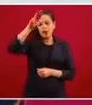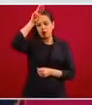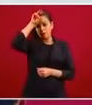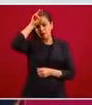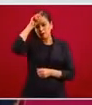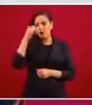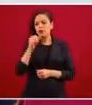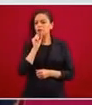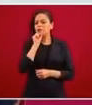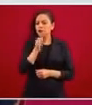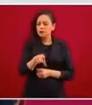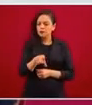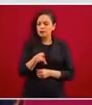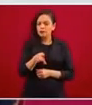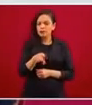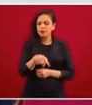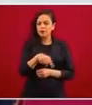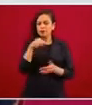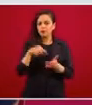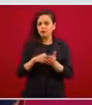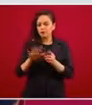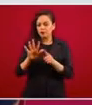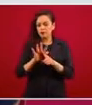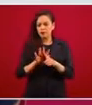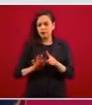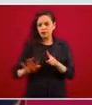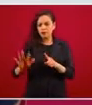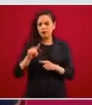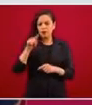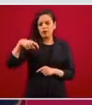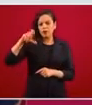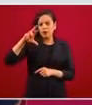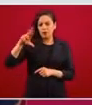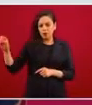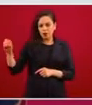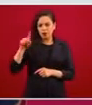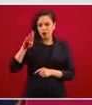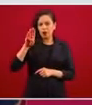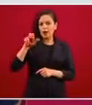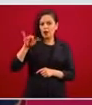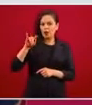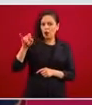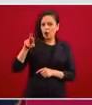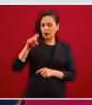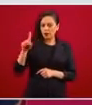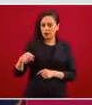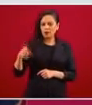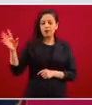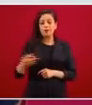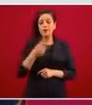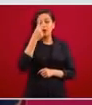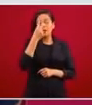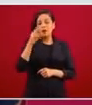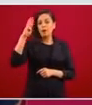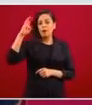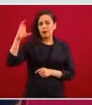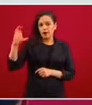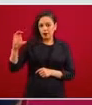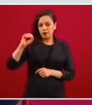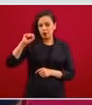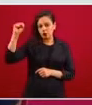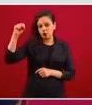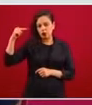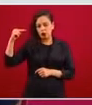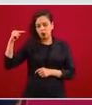but also the area of Monterrey, the area of Guadalajara, the two Baja